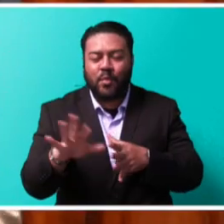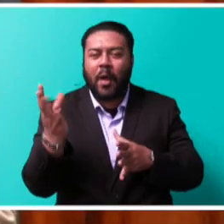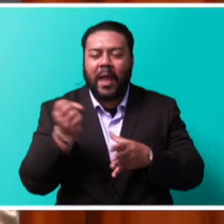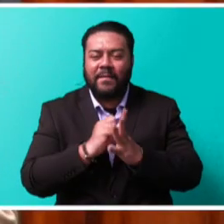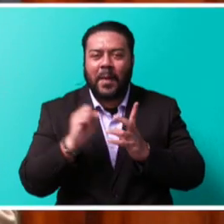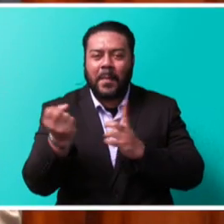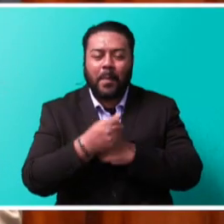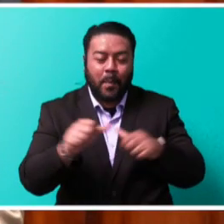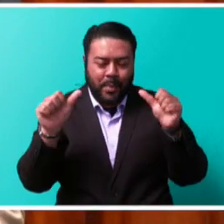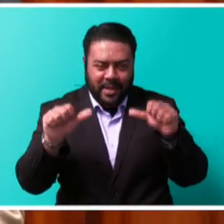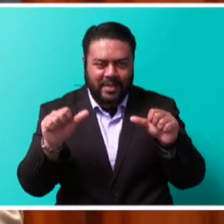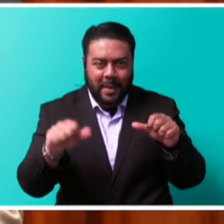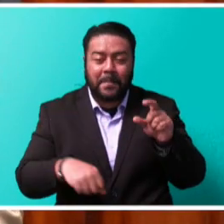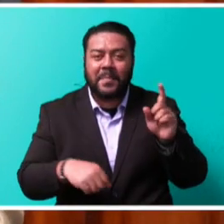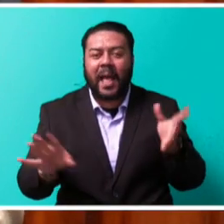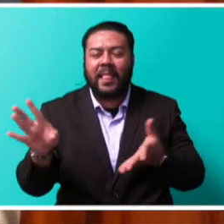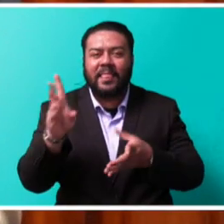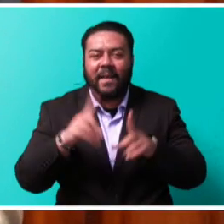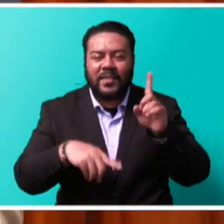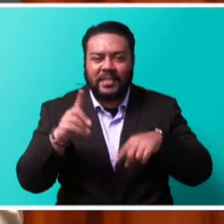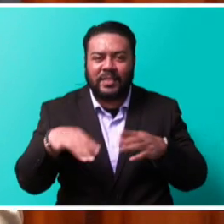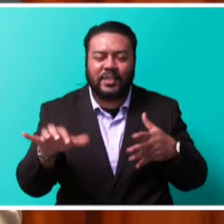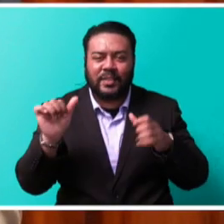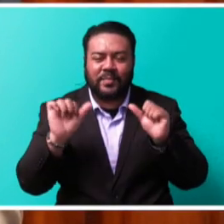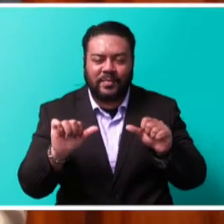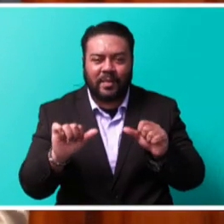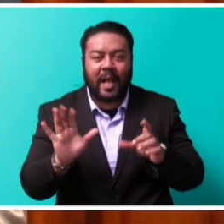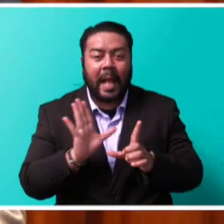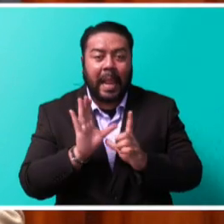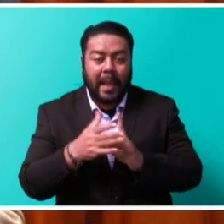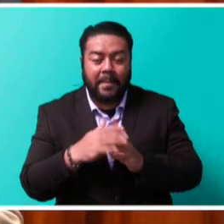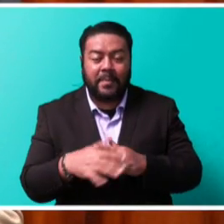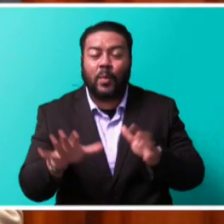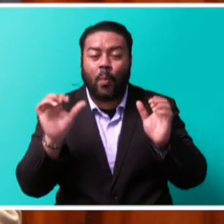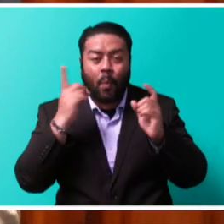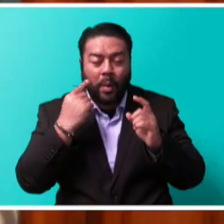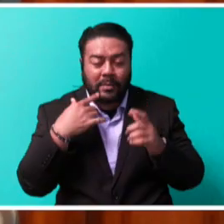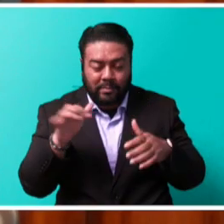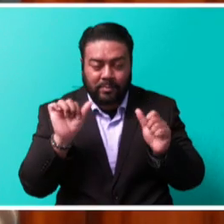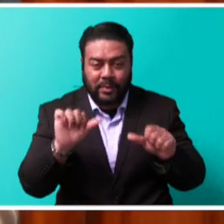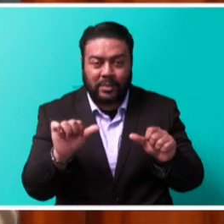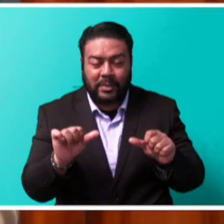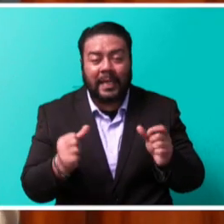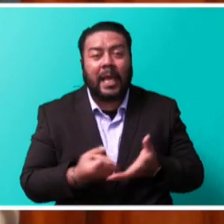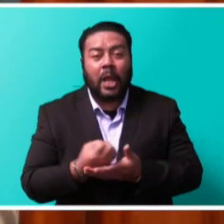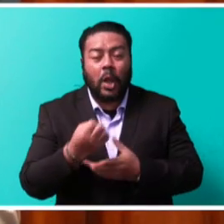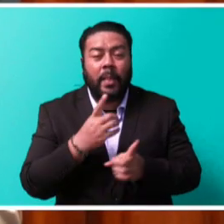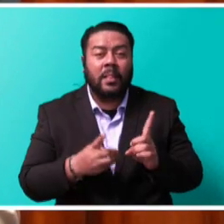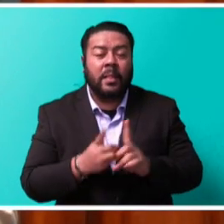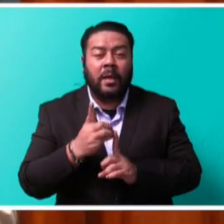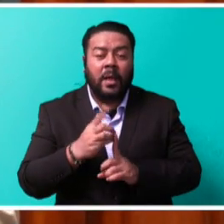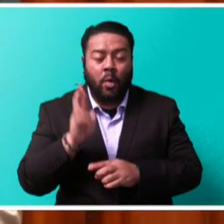protection, biodiversity conservation, climate resilience, watershed protection, economic development,